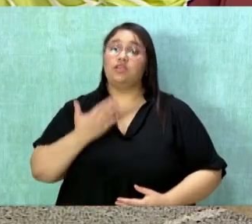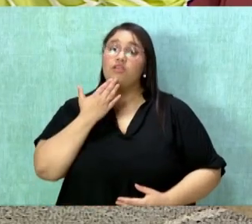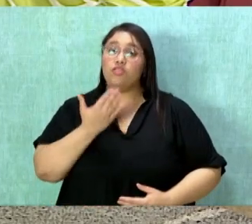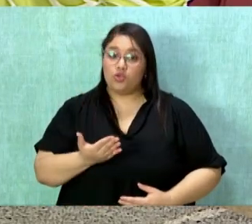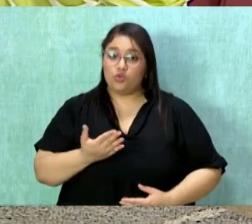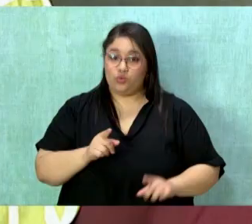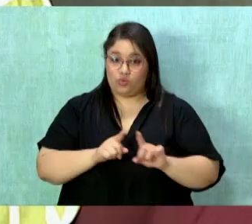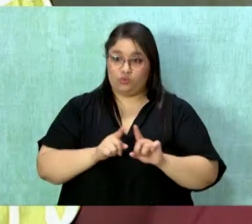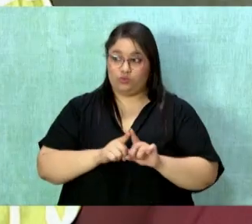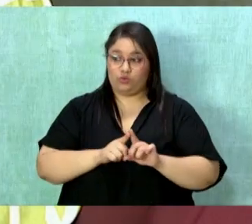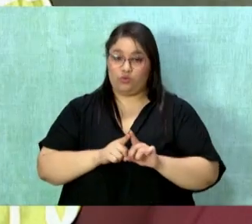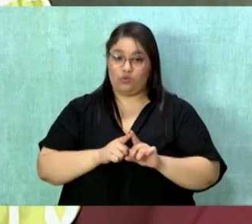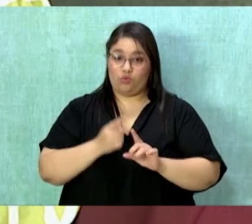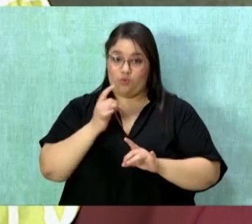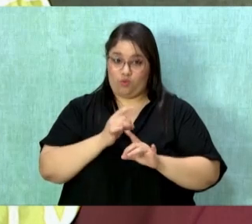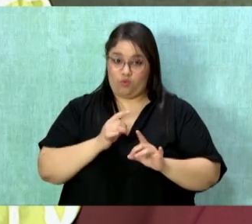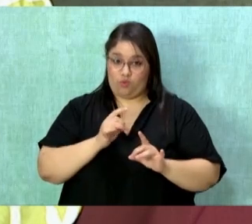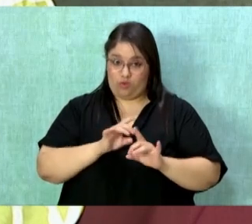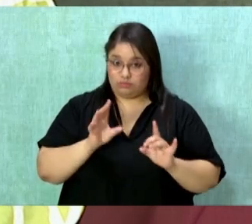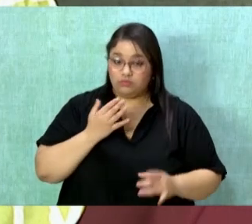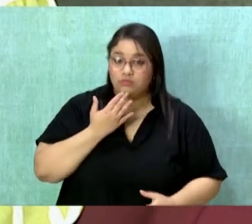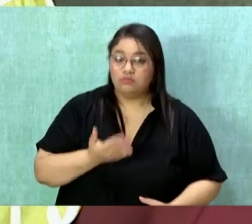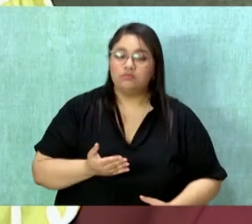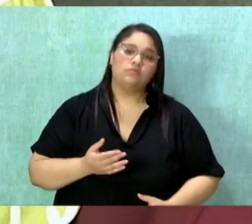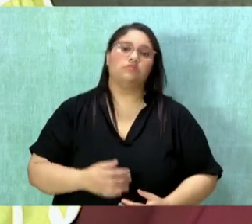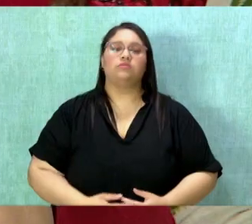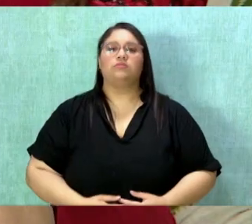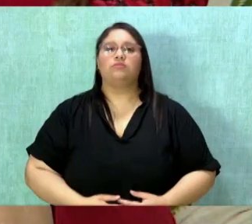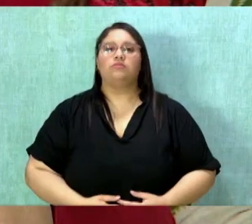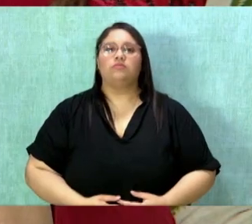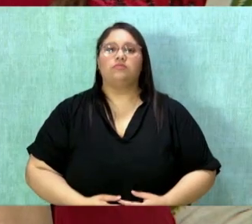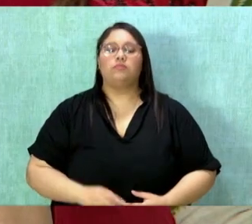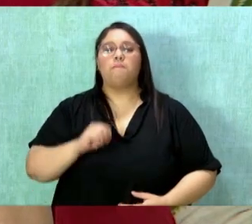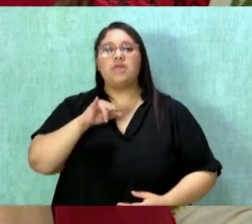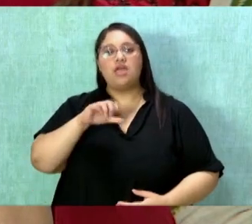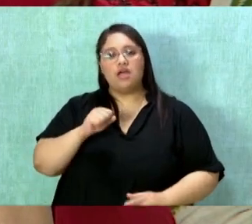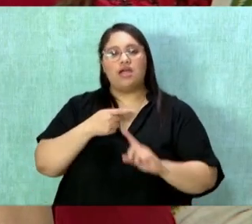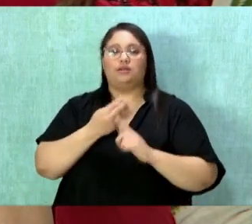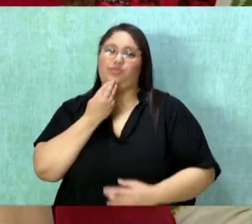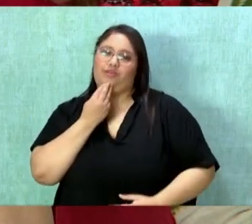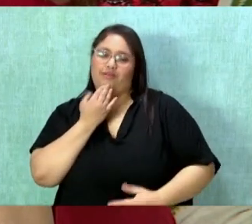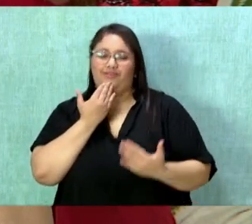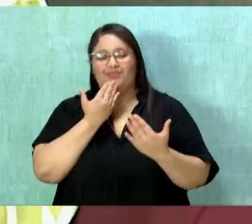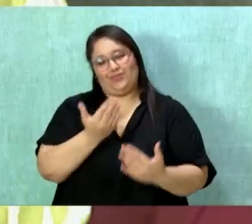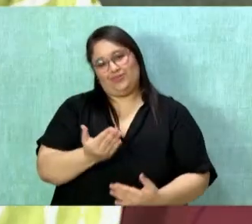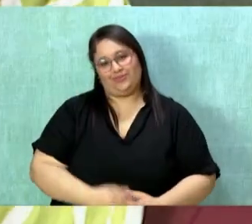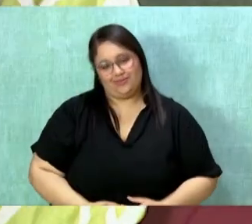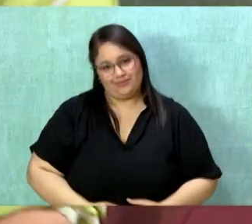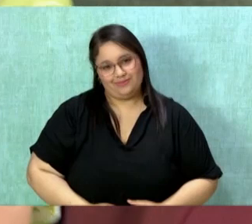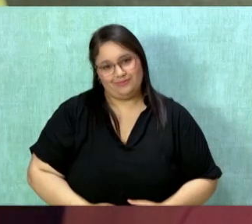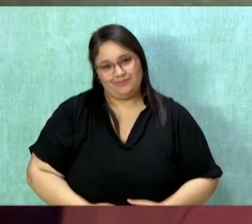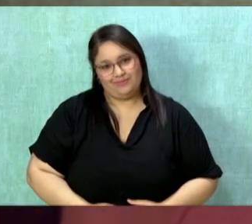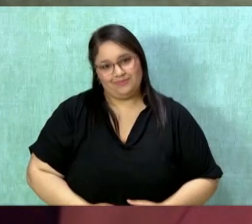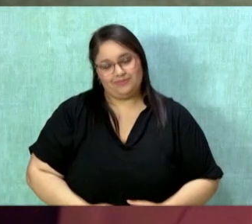to many as well. It just Okay. it just jingle. Thank Mia you. and Michelle, thank you. Yeah. You're most